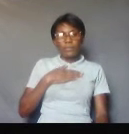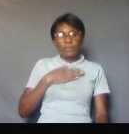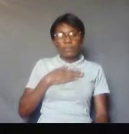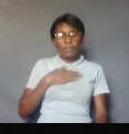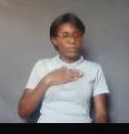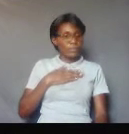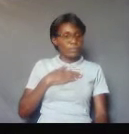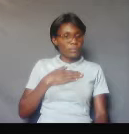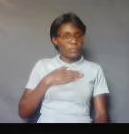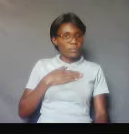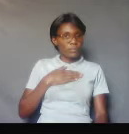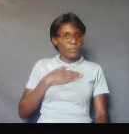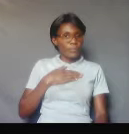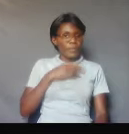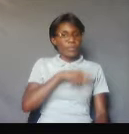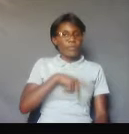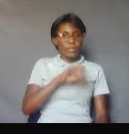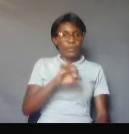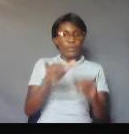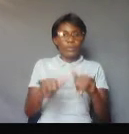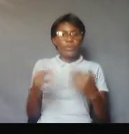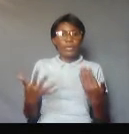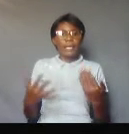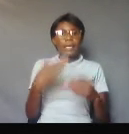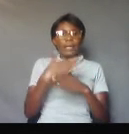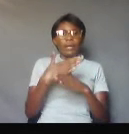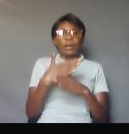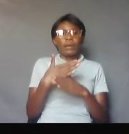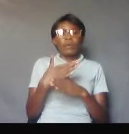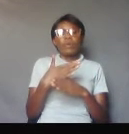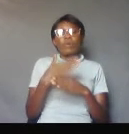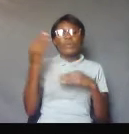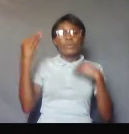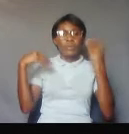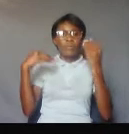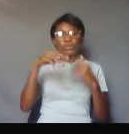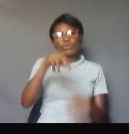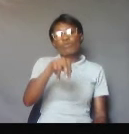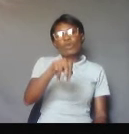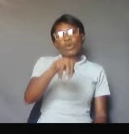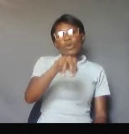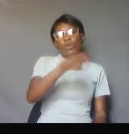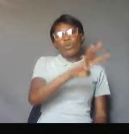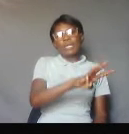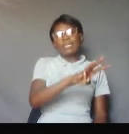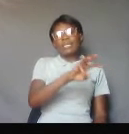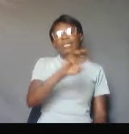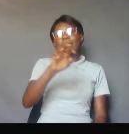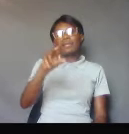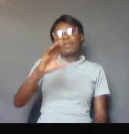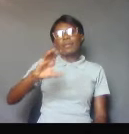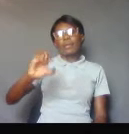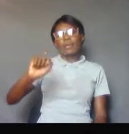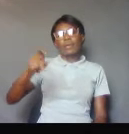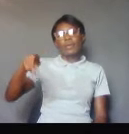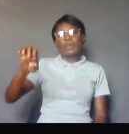Tutu chair. She came up with the 5 C's because she's very clever like that. The 5 C's of contextual Bible study. She says, firstly,